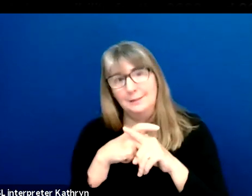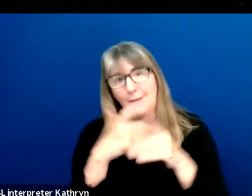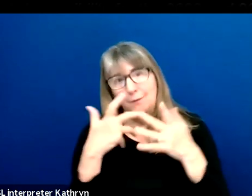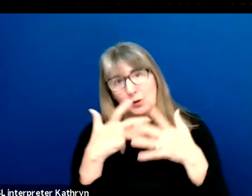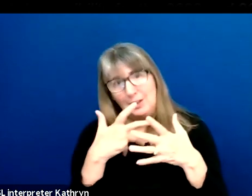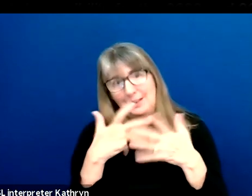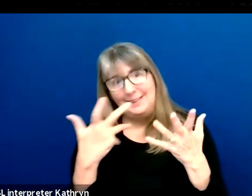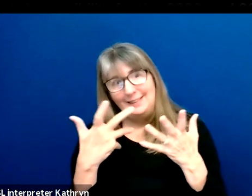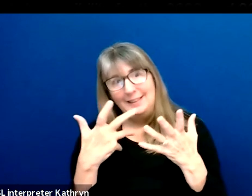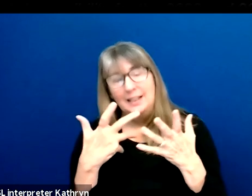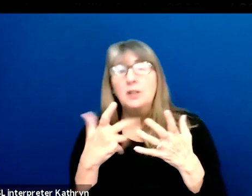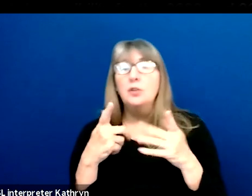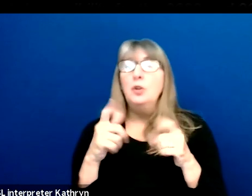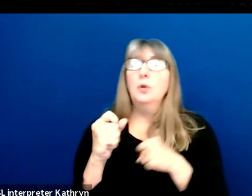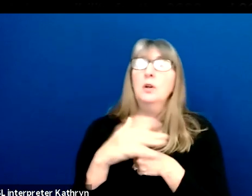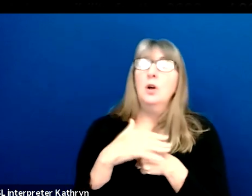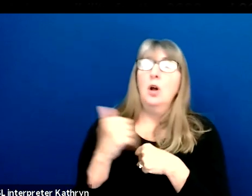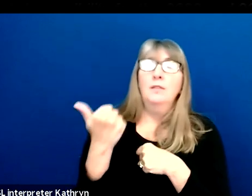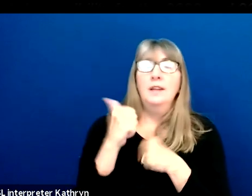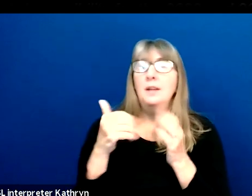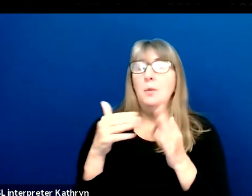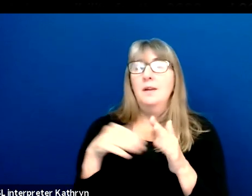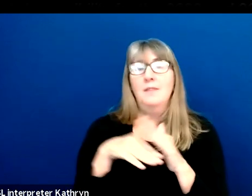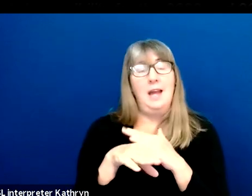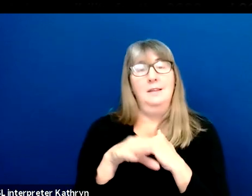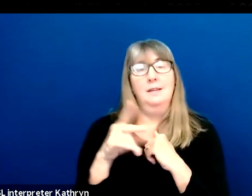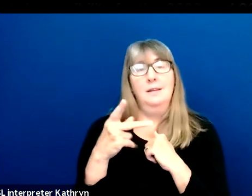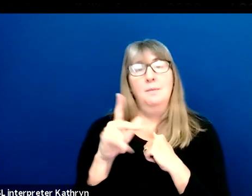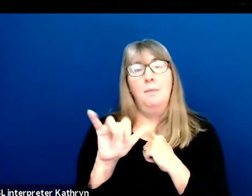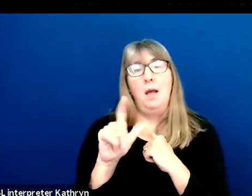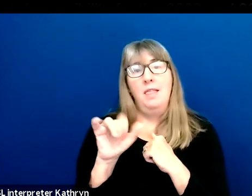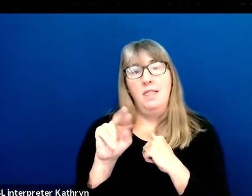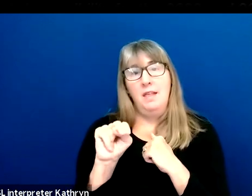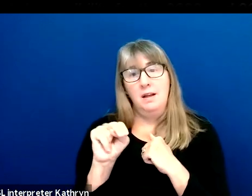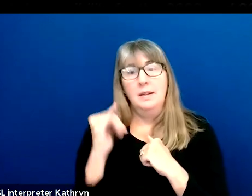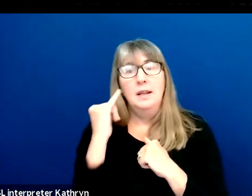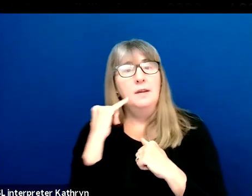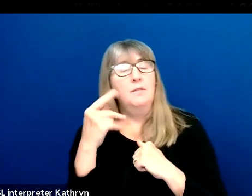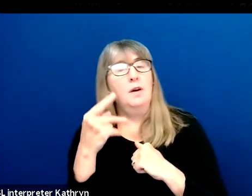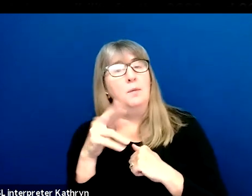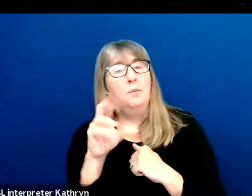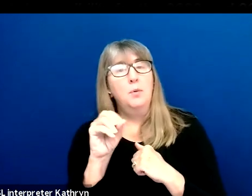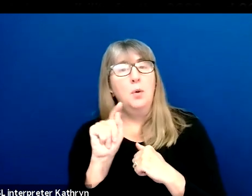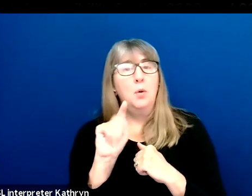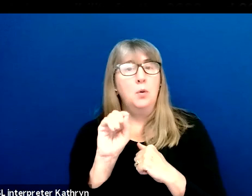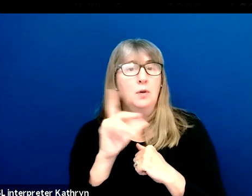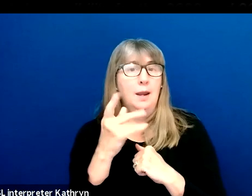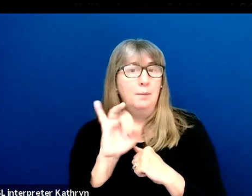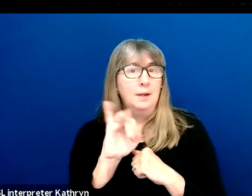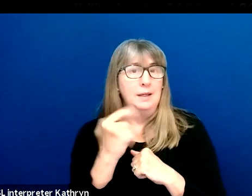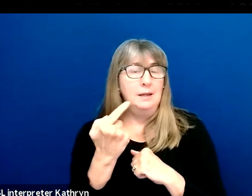call it from any way of accessing Python. Like when I'm prototyping, I often use Jupyter notebooks,